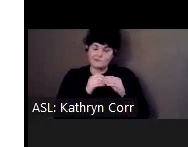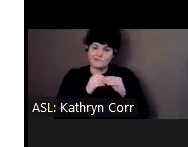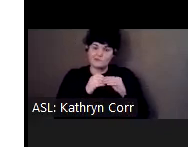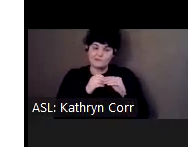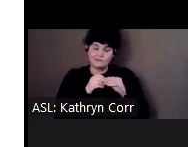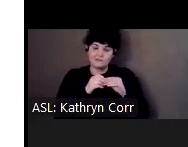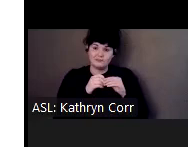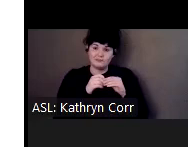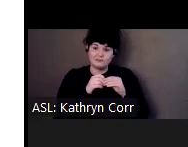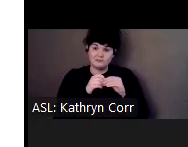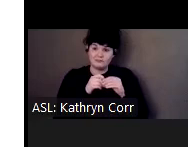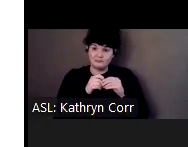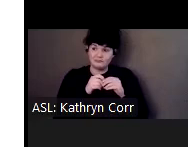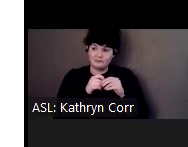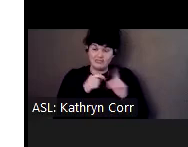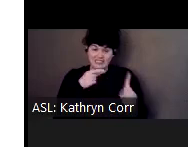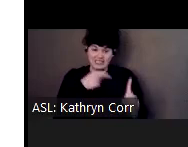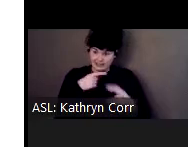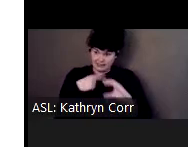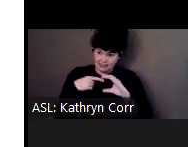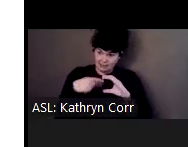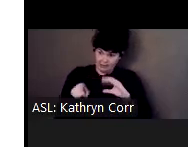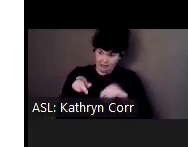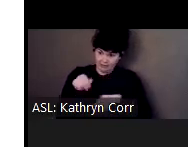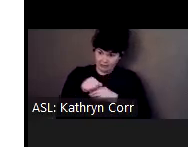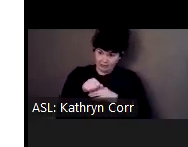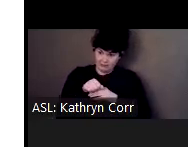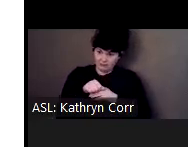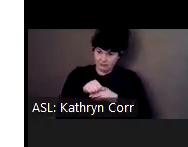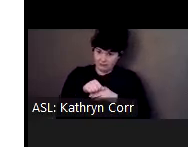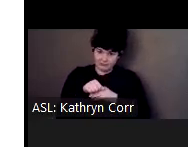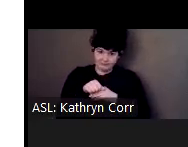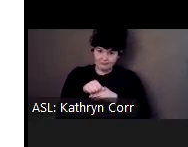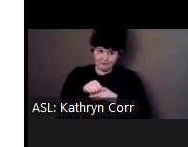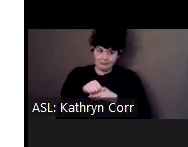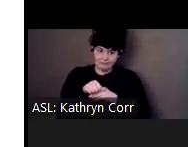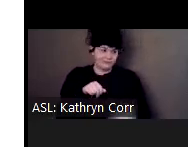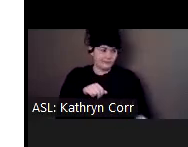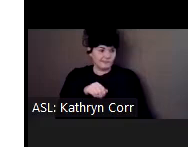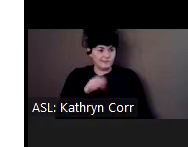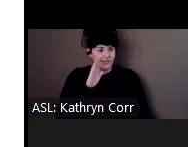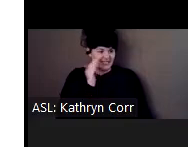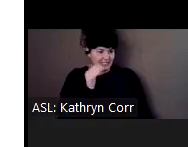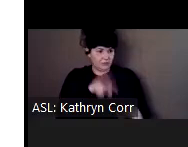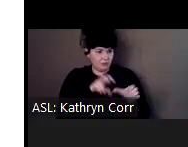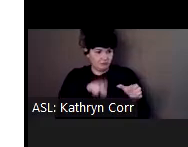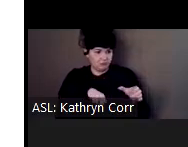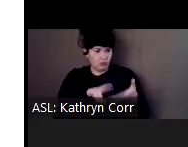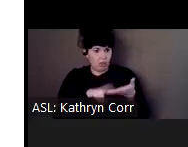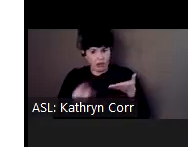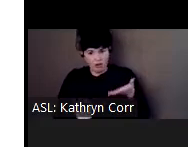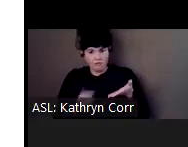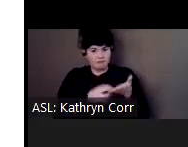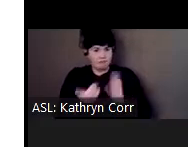Have you gotten any emails from her? No, it looks like she dropped off to log off and log back in. I don't know if you want